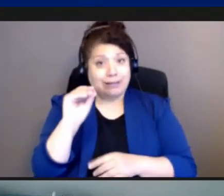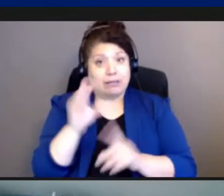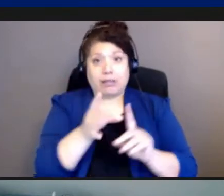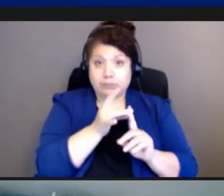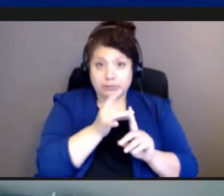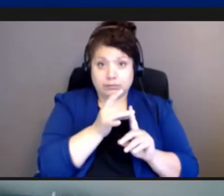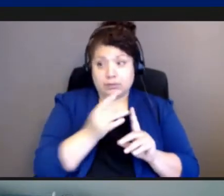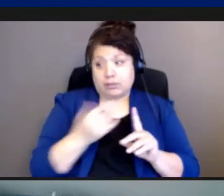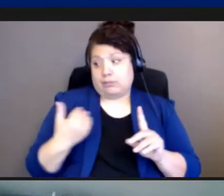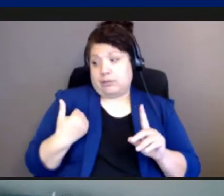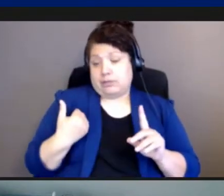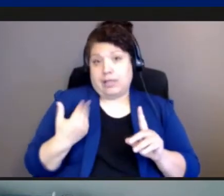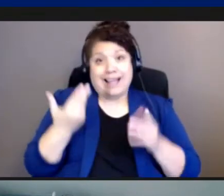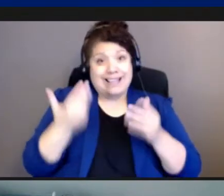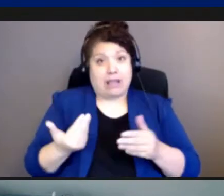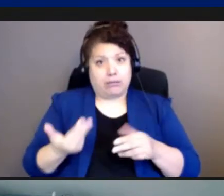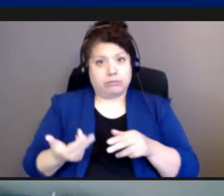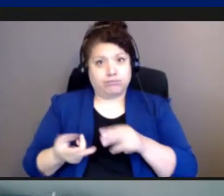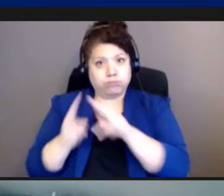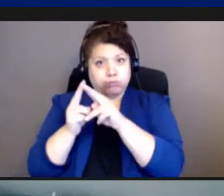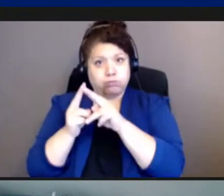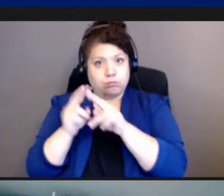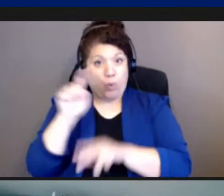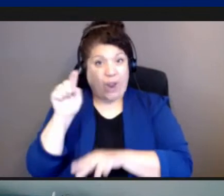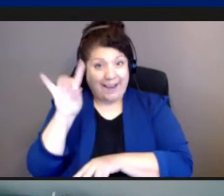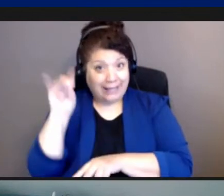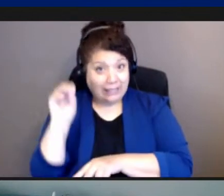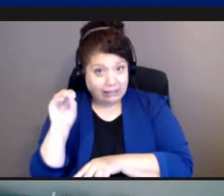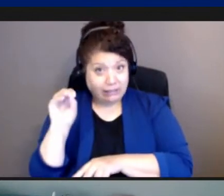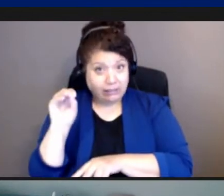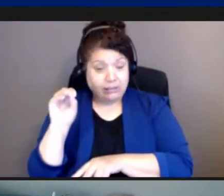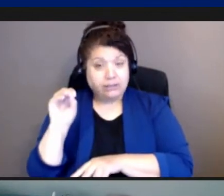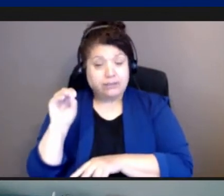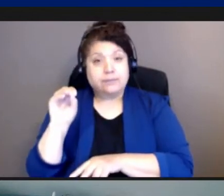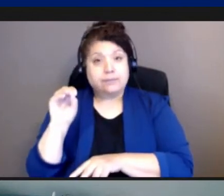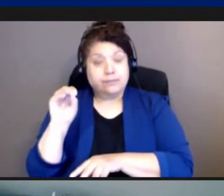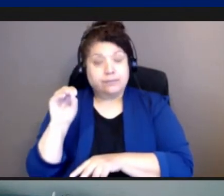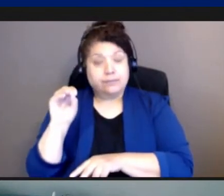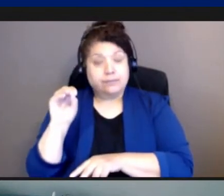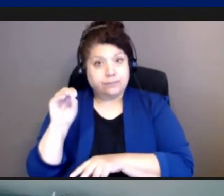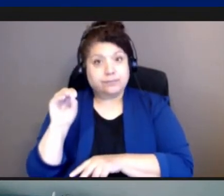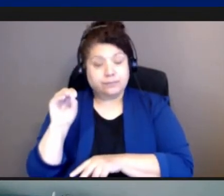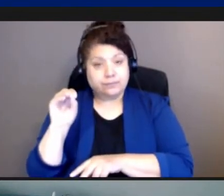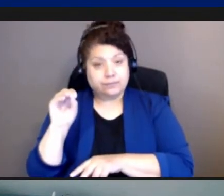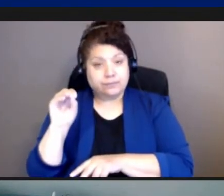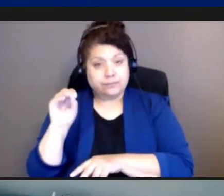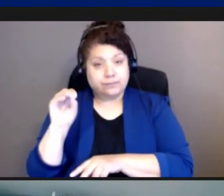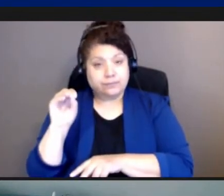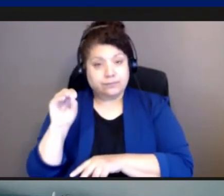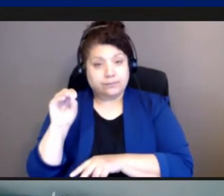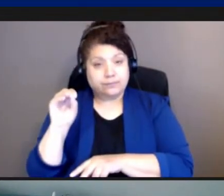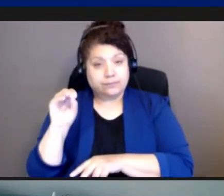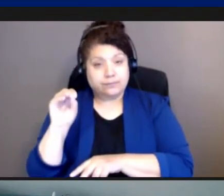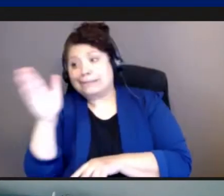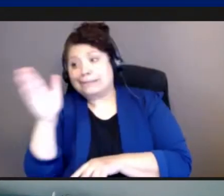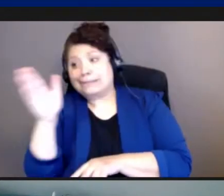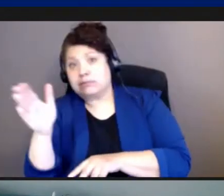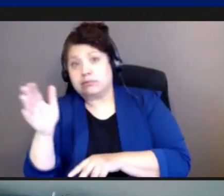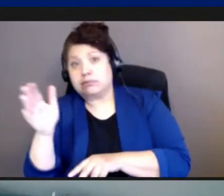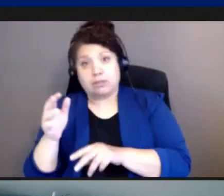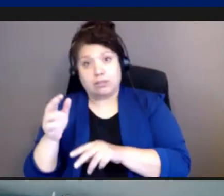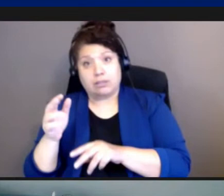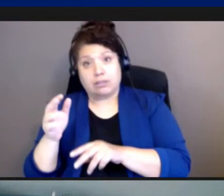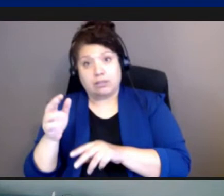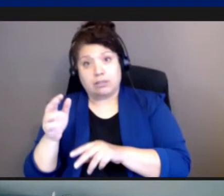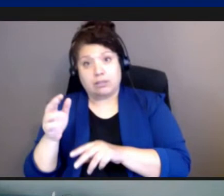we're 180. Can you say that, if we keep going in this, does that mean we'll be at